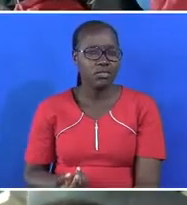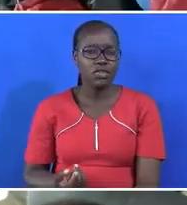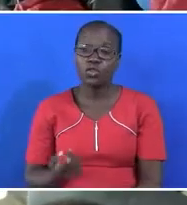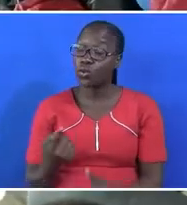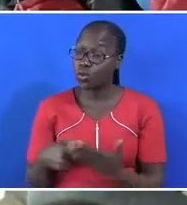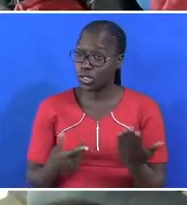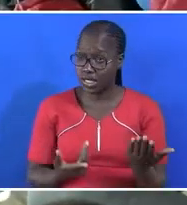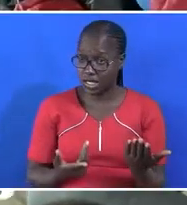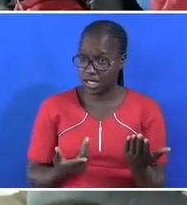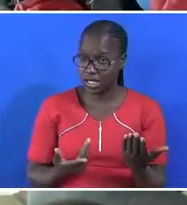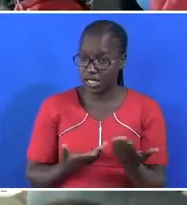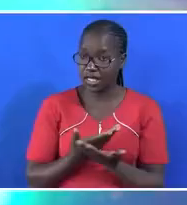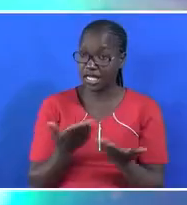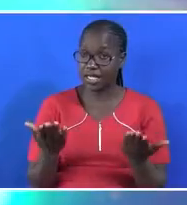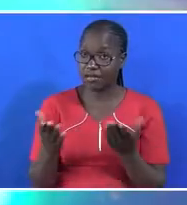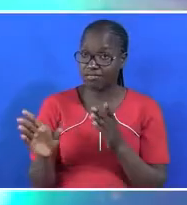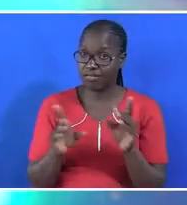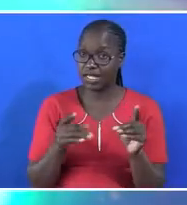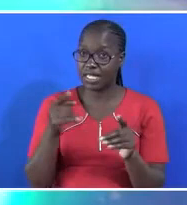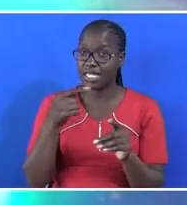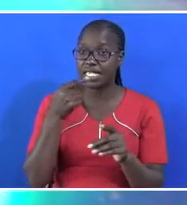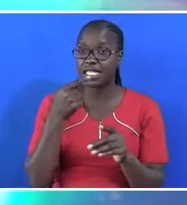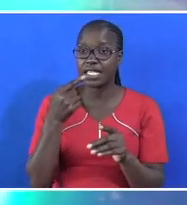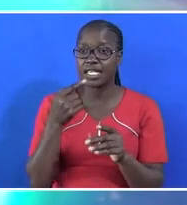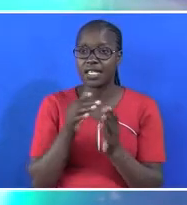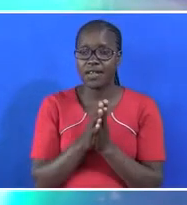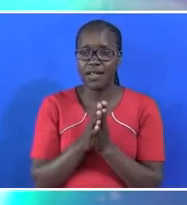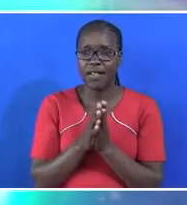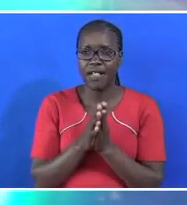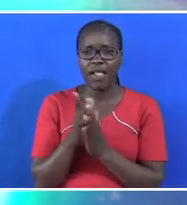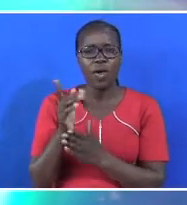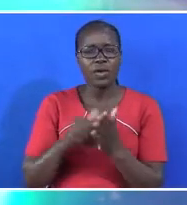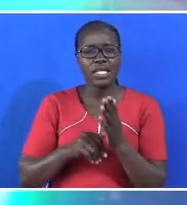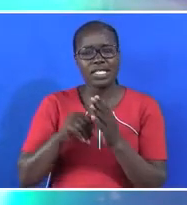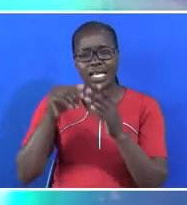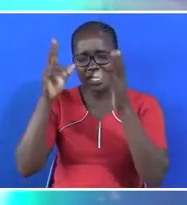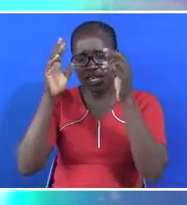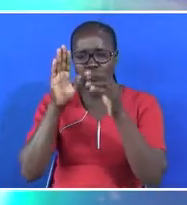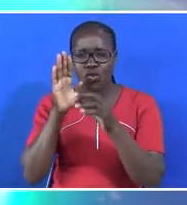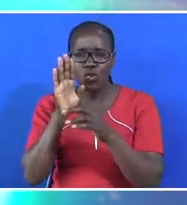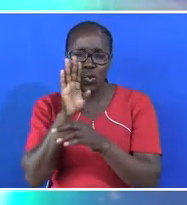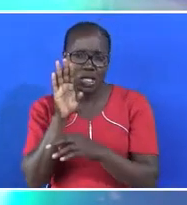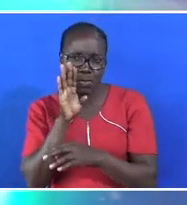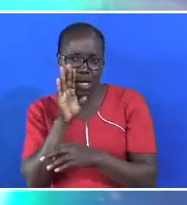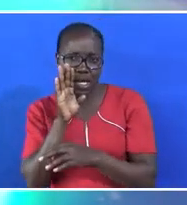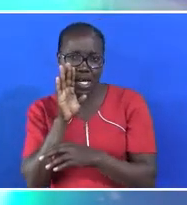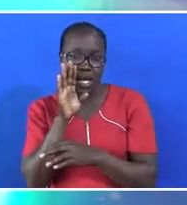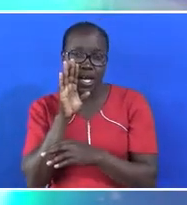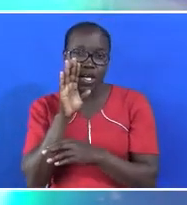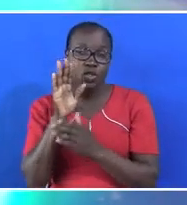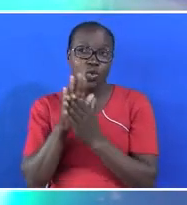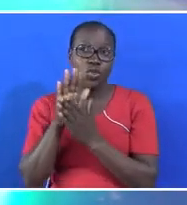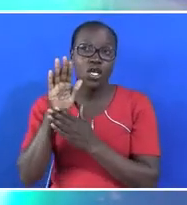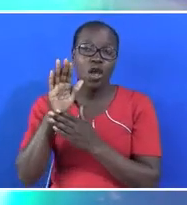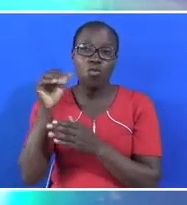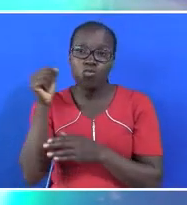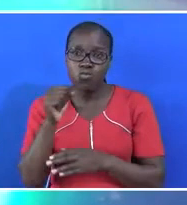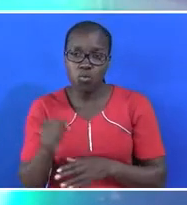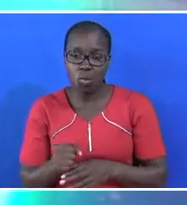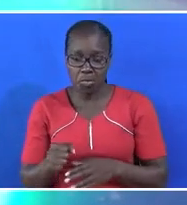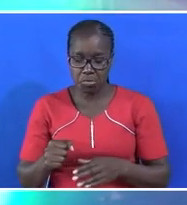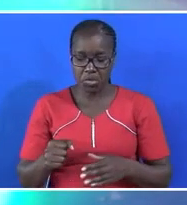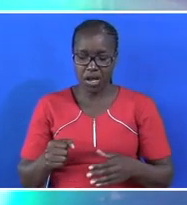What did they say? What does the devil whisper to the old and to the young